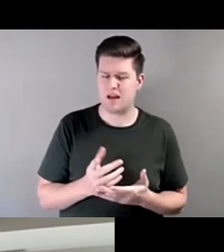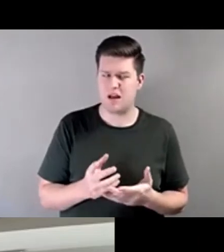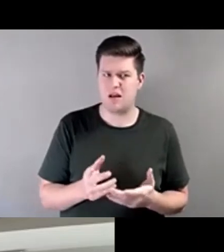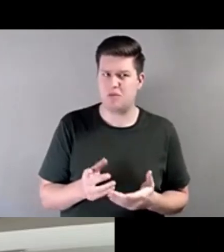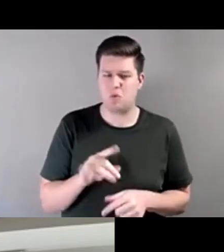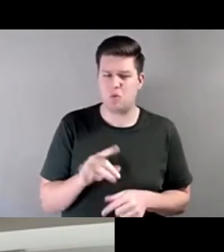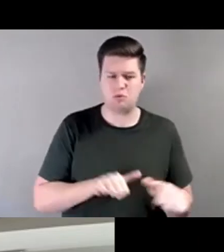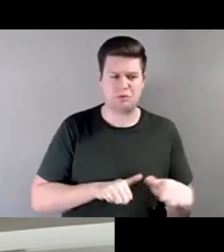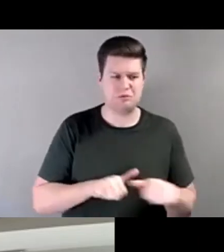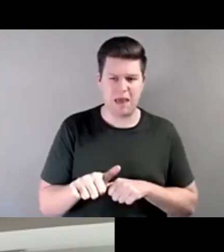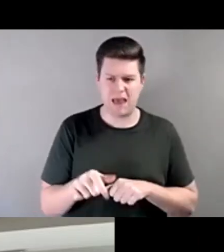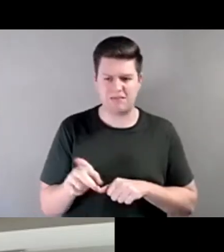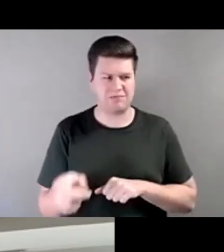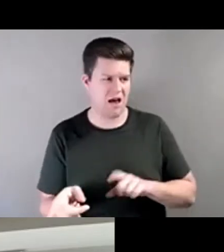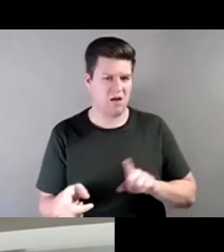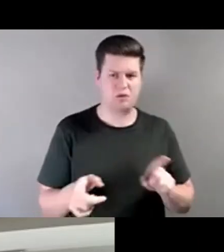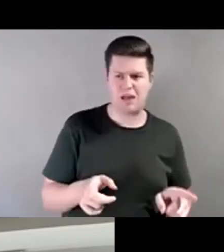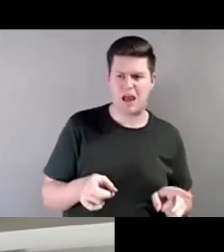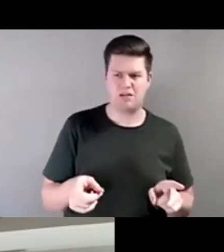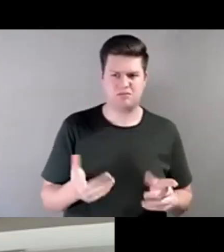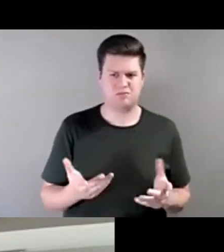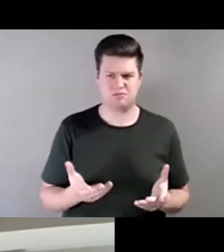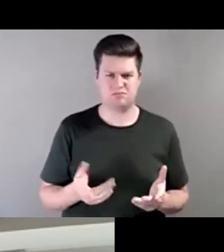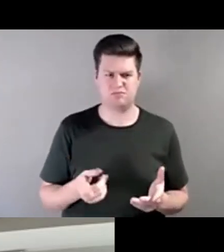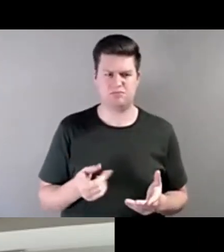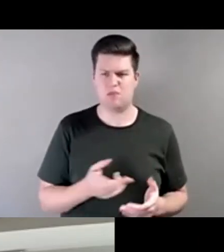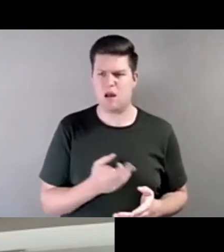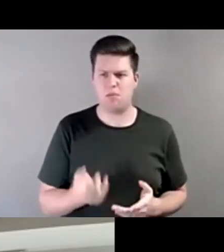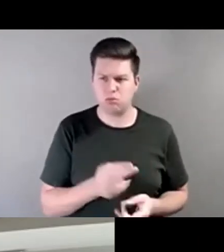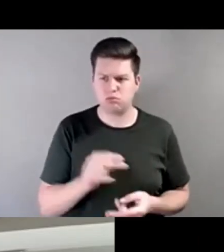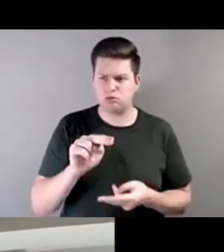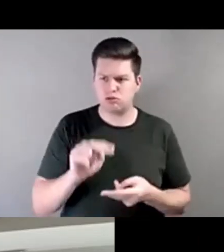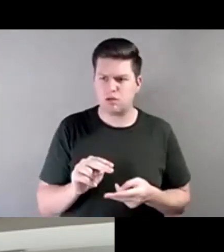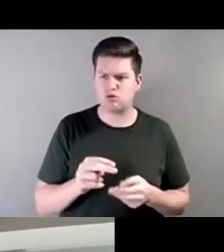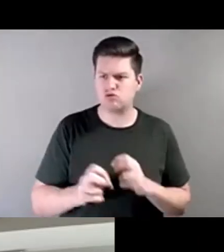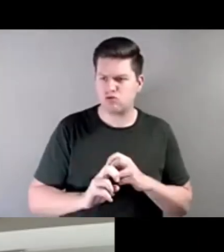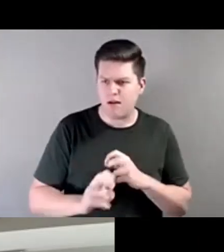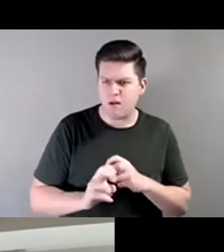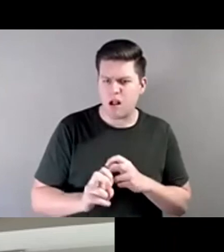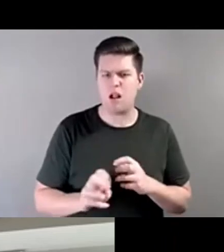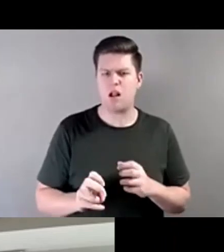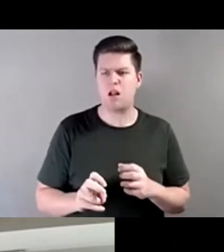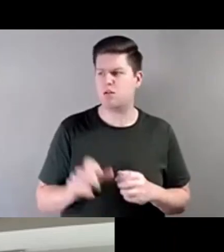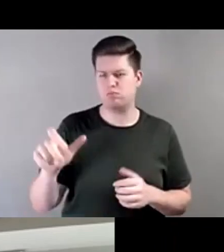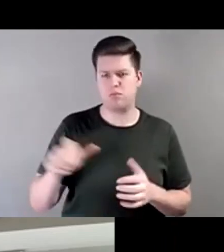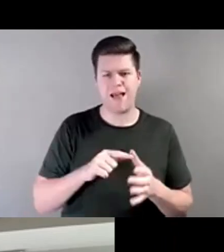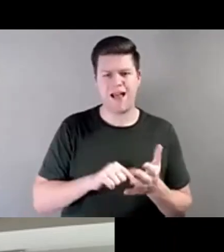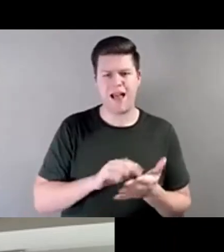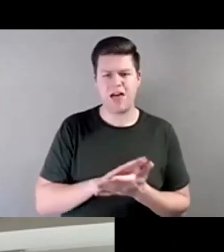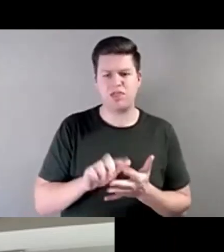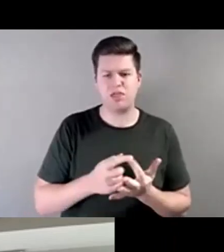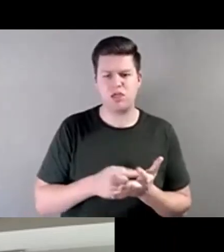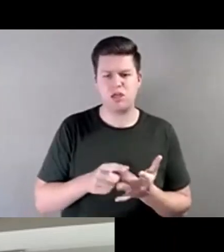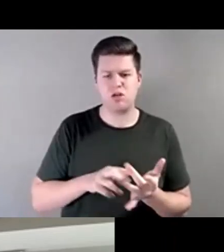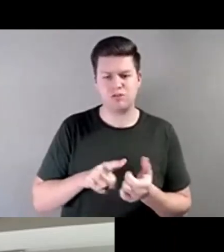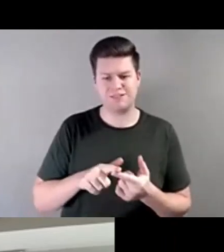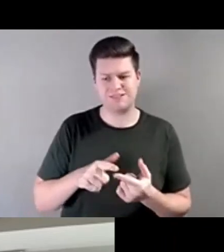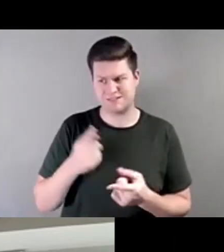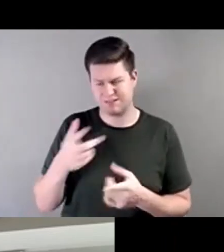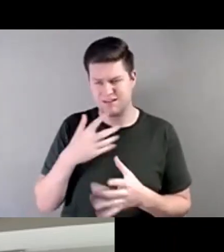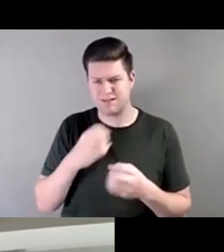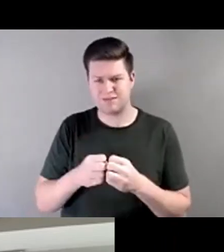just concessionary travel? Or as Catherine there said as well, you know, that we have some way